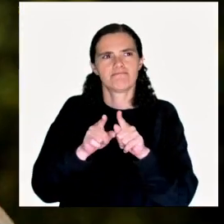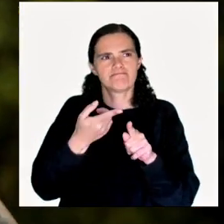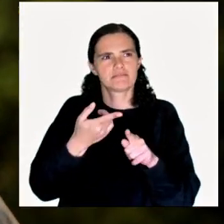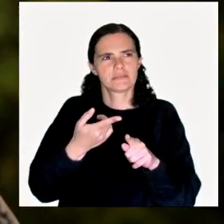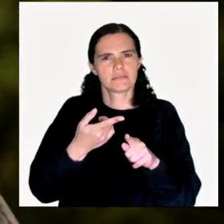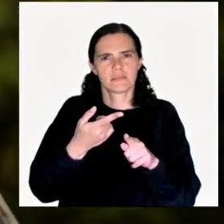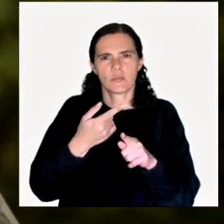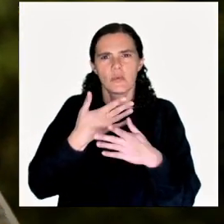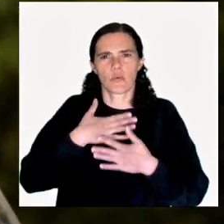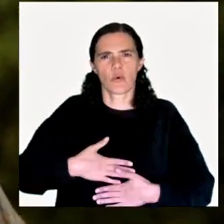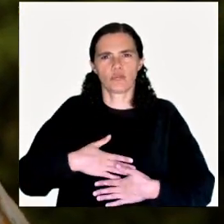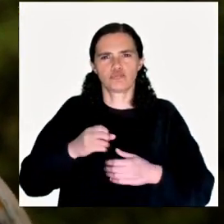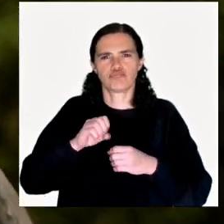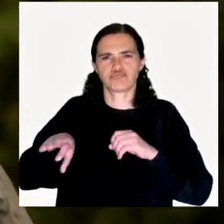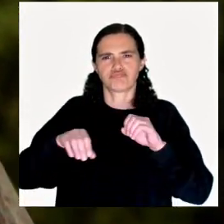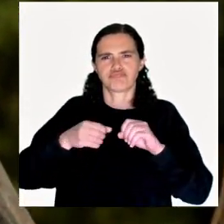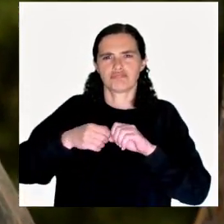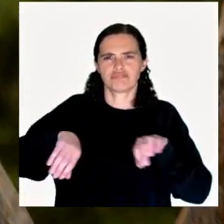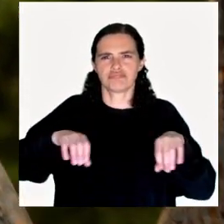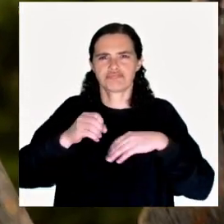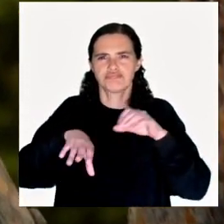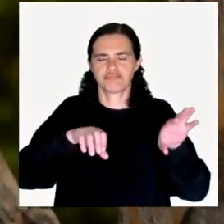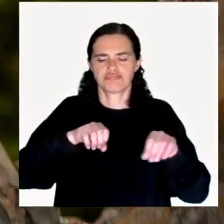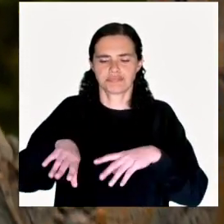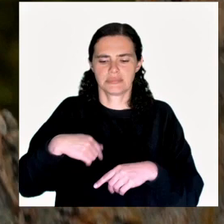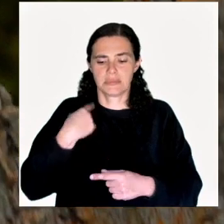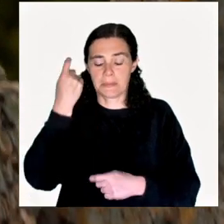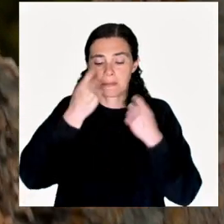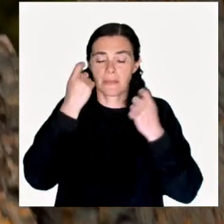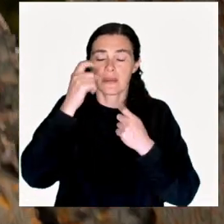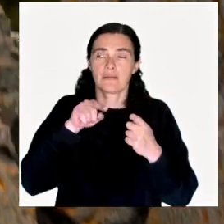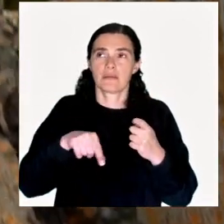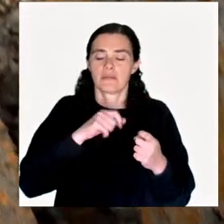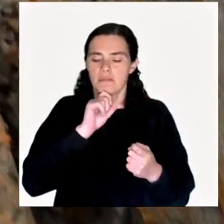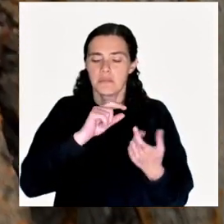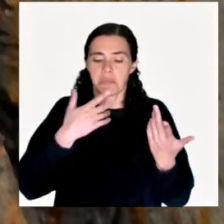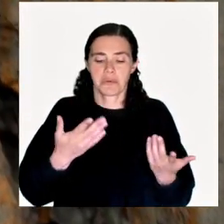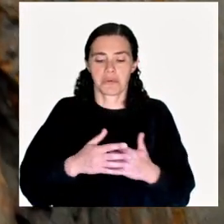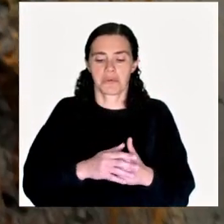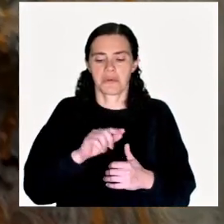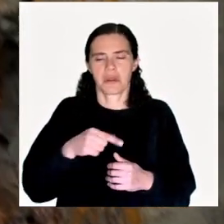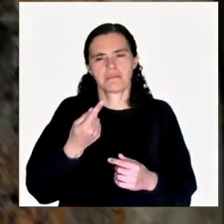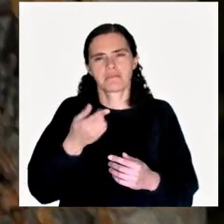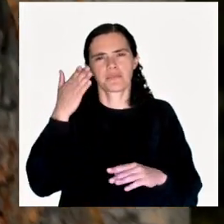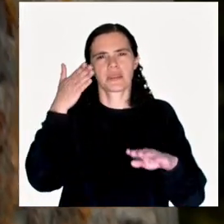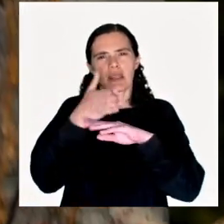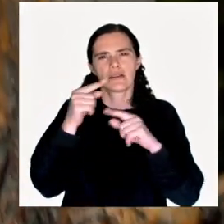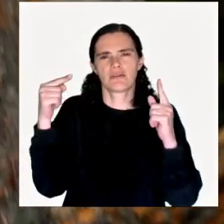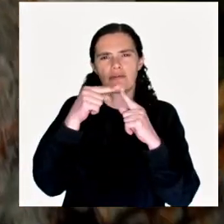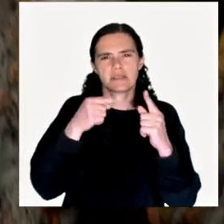are dismembered body, and I also think that whether or not it's a